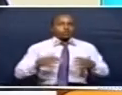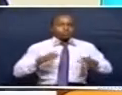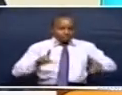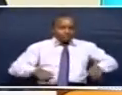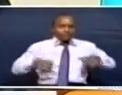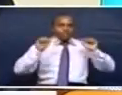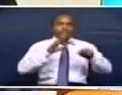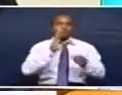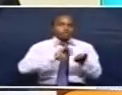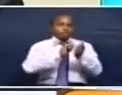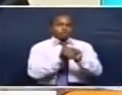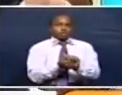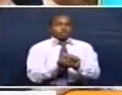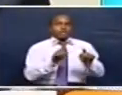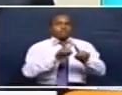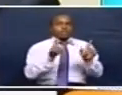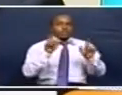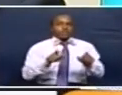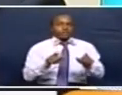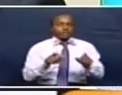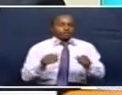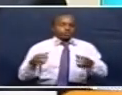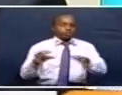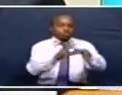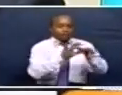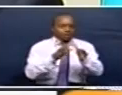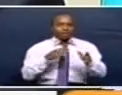can be changed. But we need to galvanize our energies